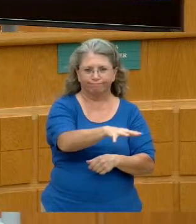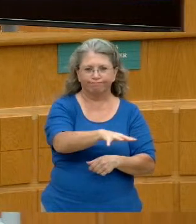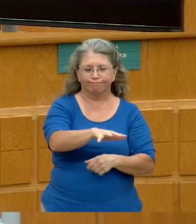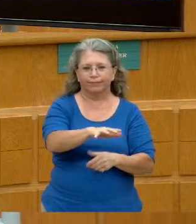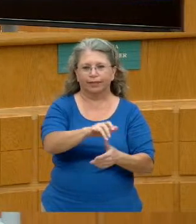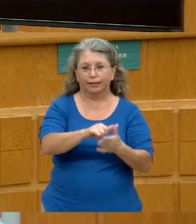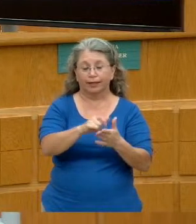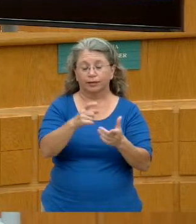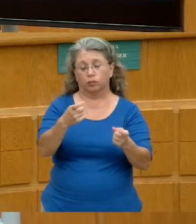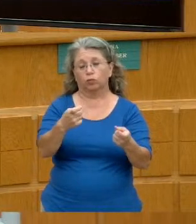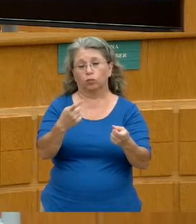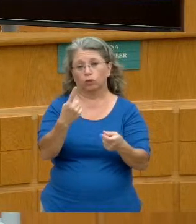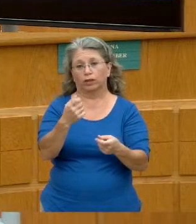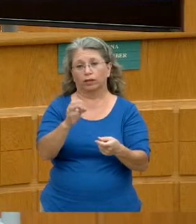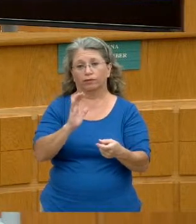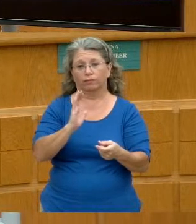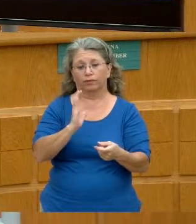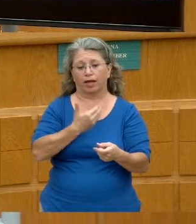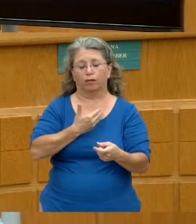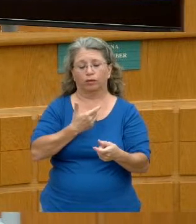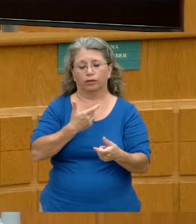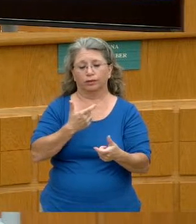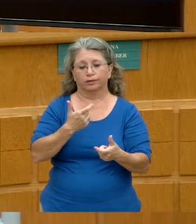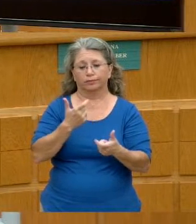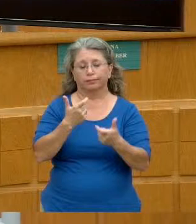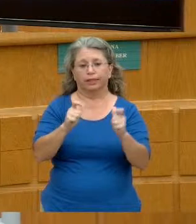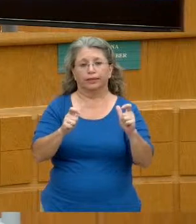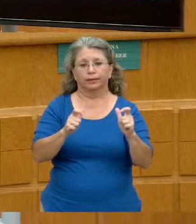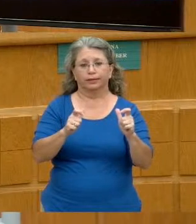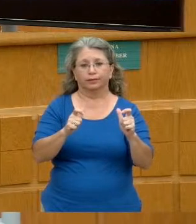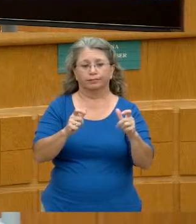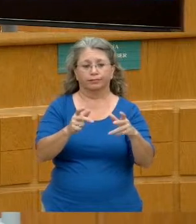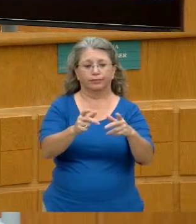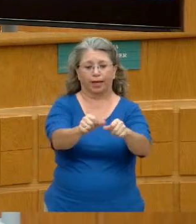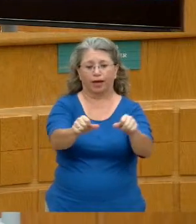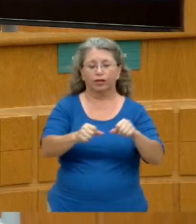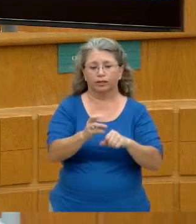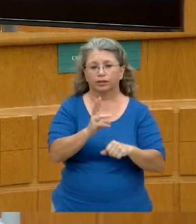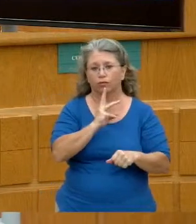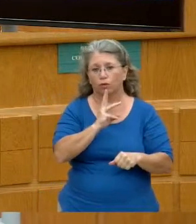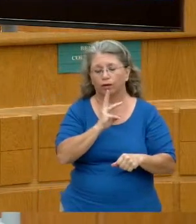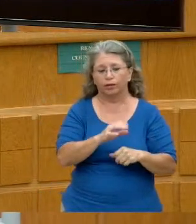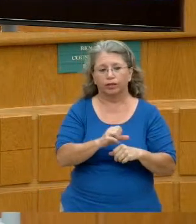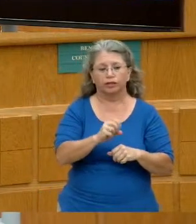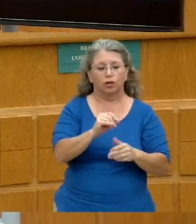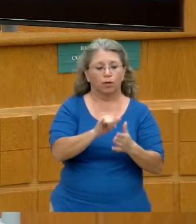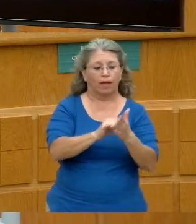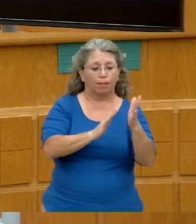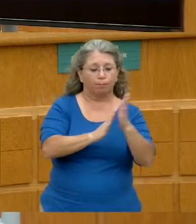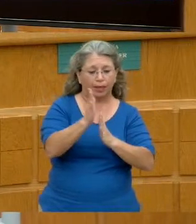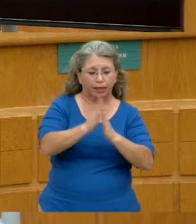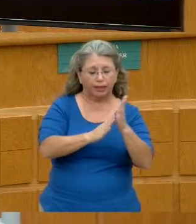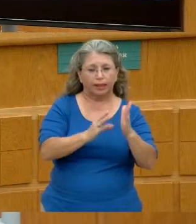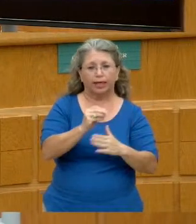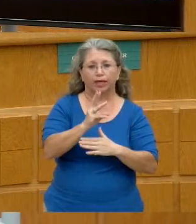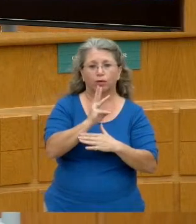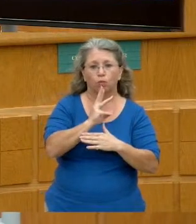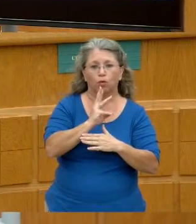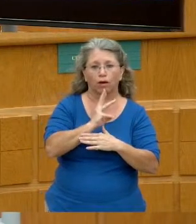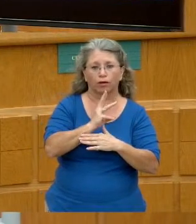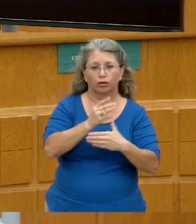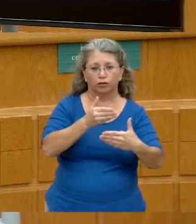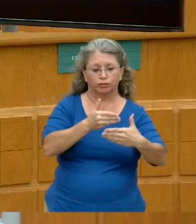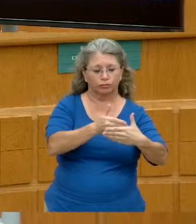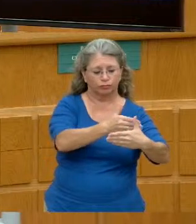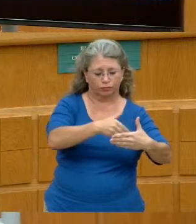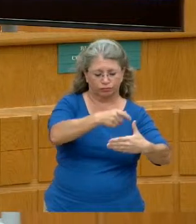in our drinking water here in Corpus Christi. So the picnic and the waterfront areas will be closed for